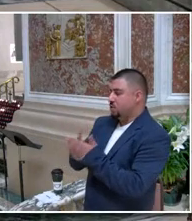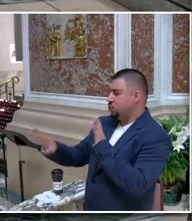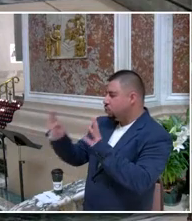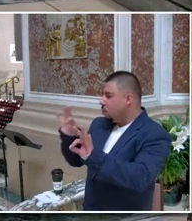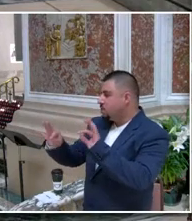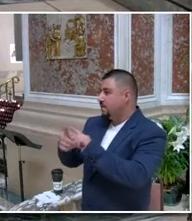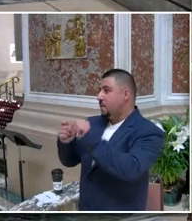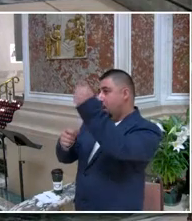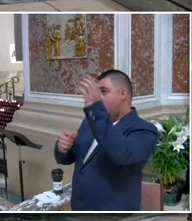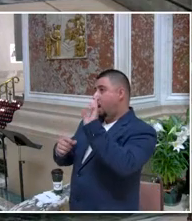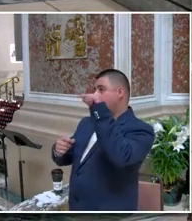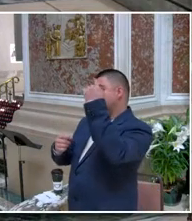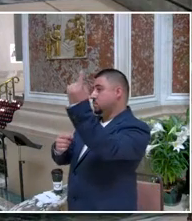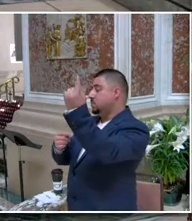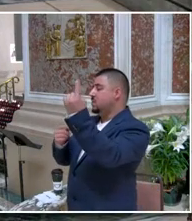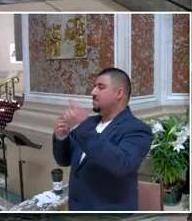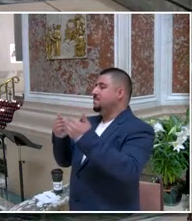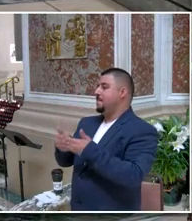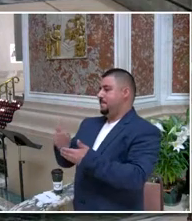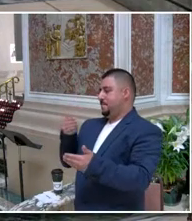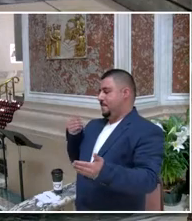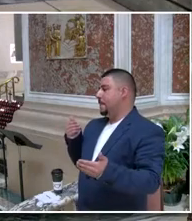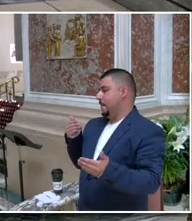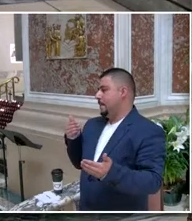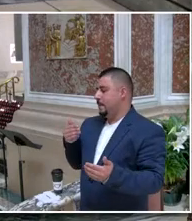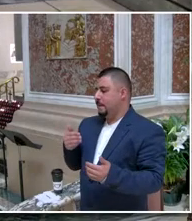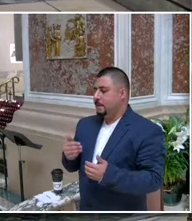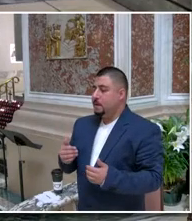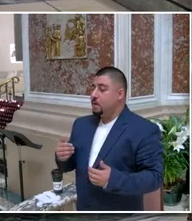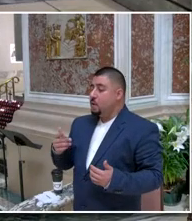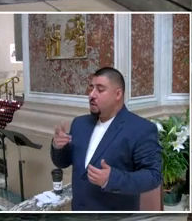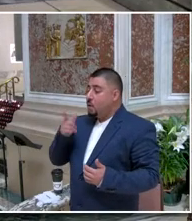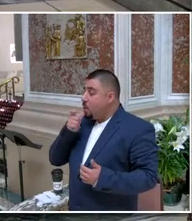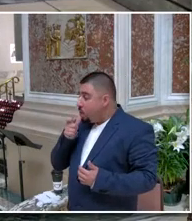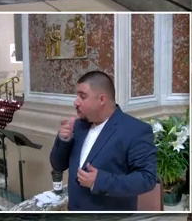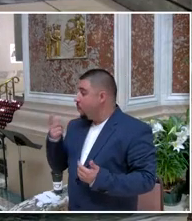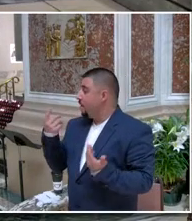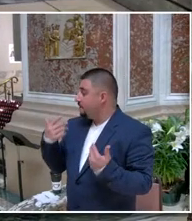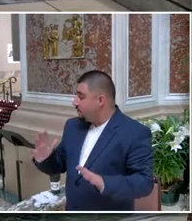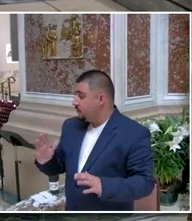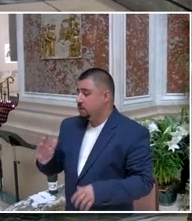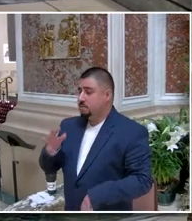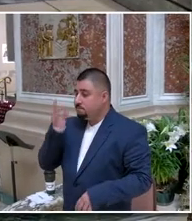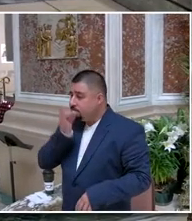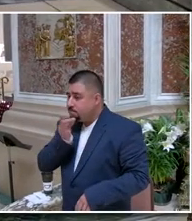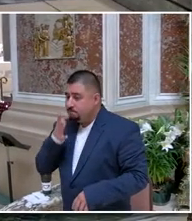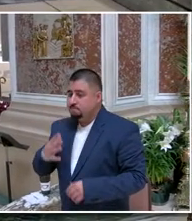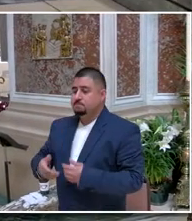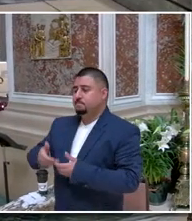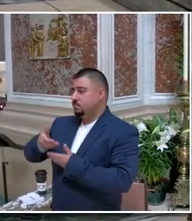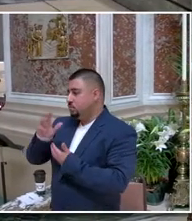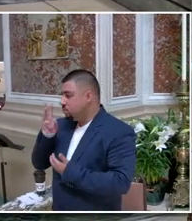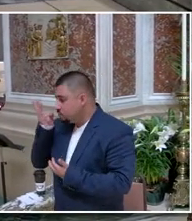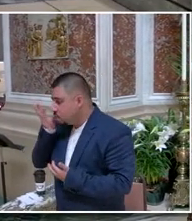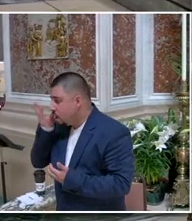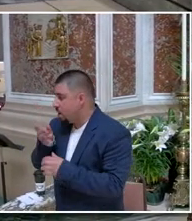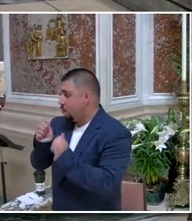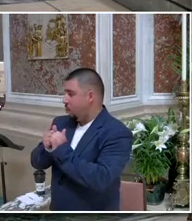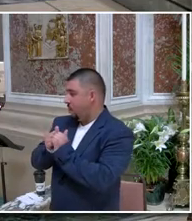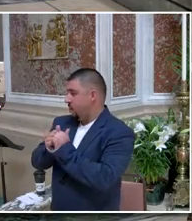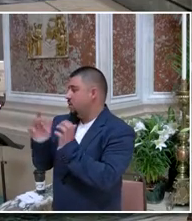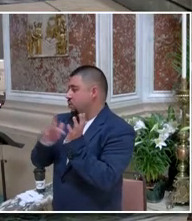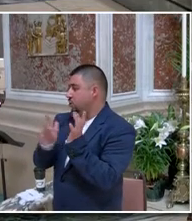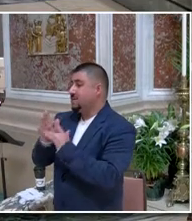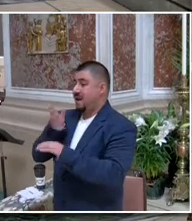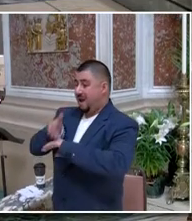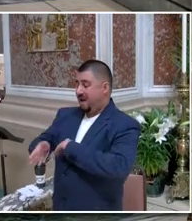by God in advance, who ate and drank with him after he rose